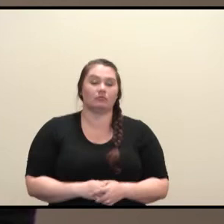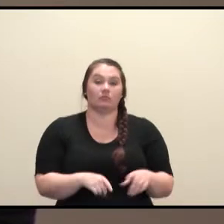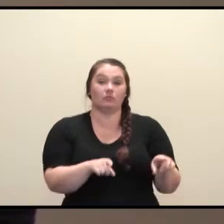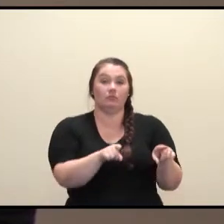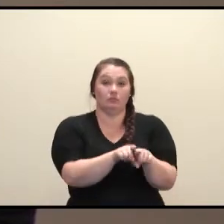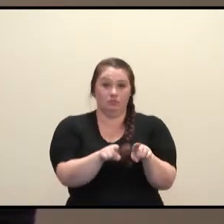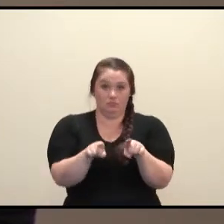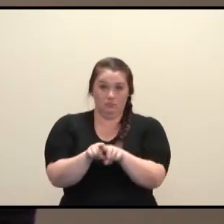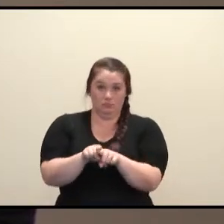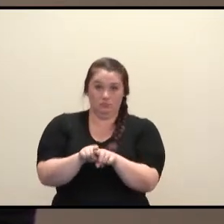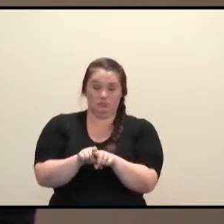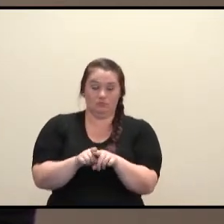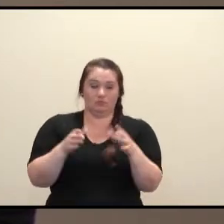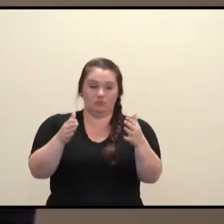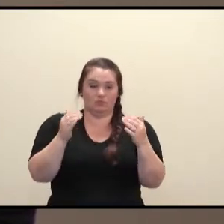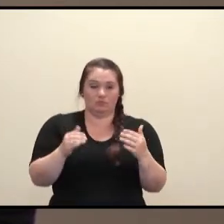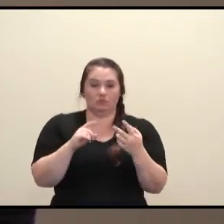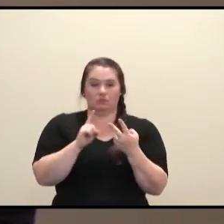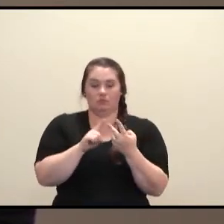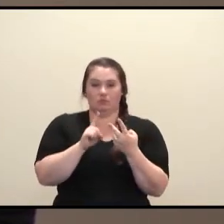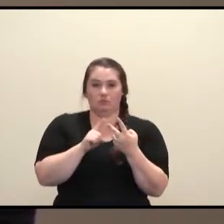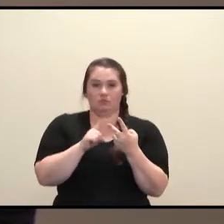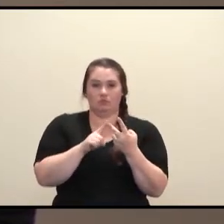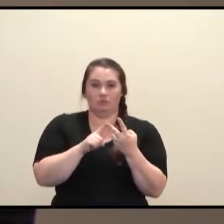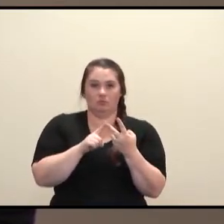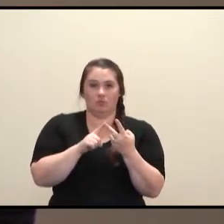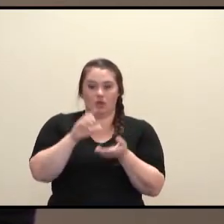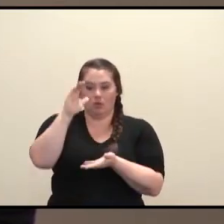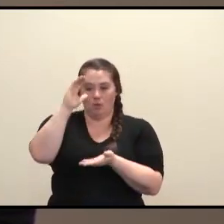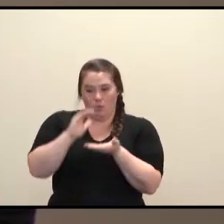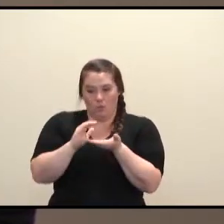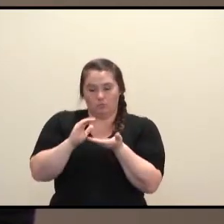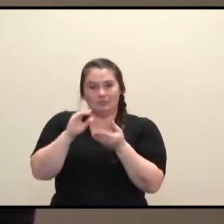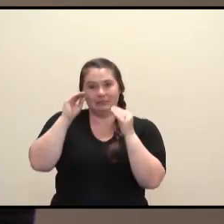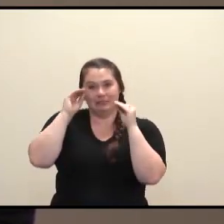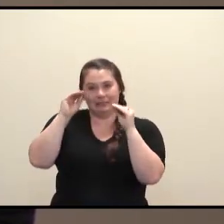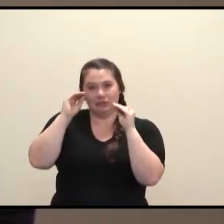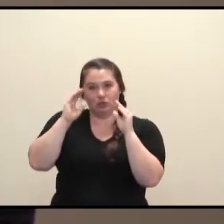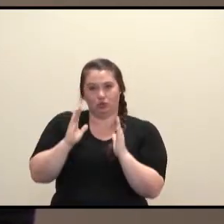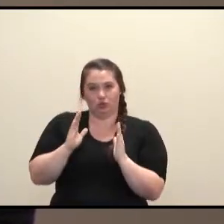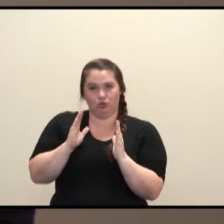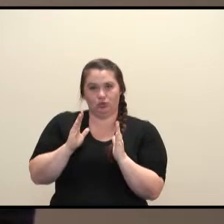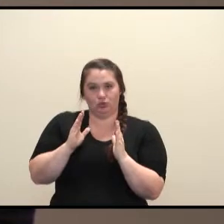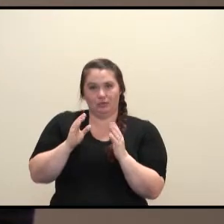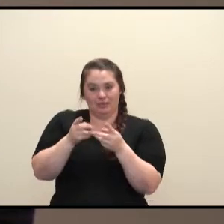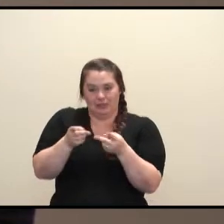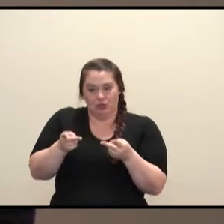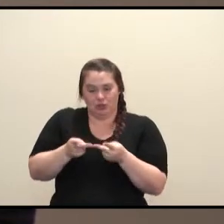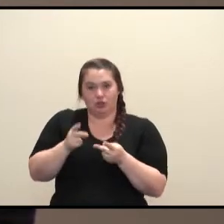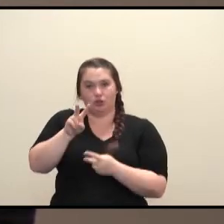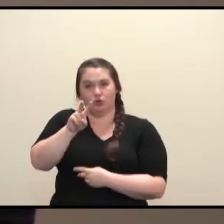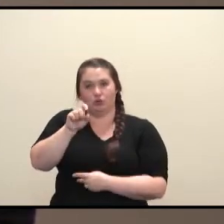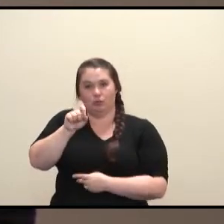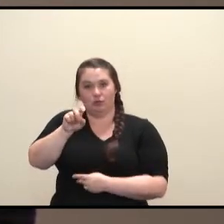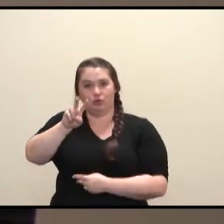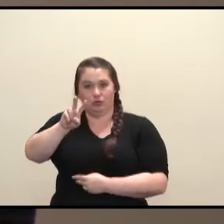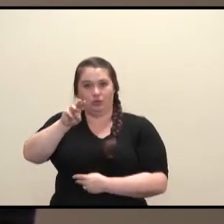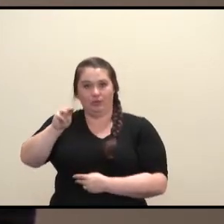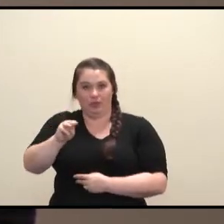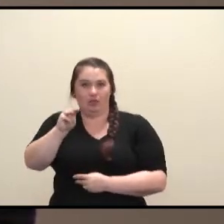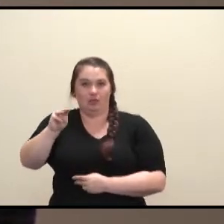second bullet there is a reduction in teaching positions of $1.2 million. That's strictly